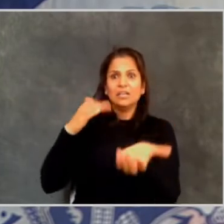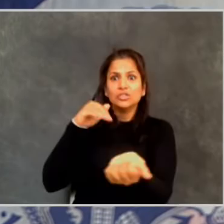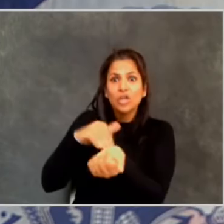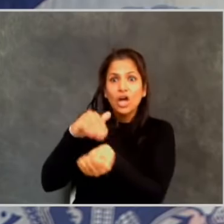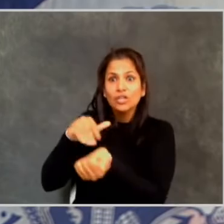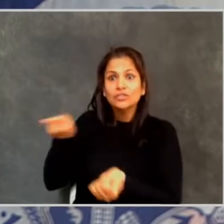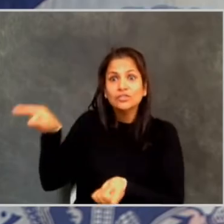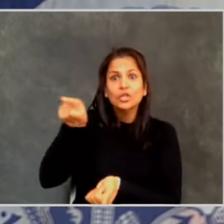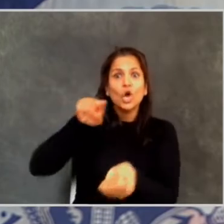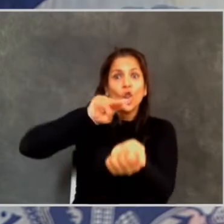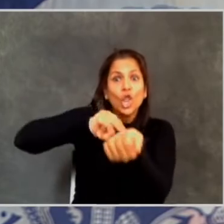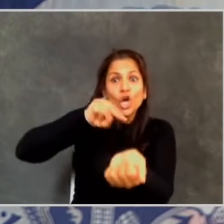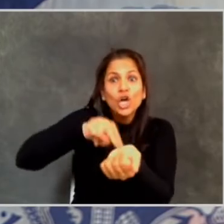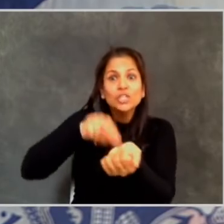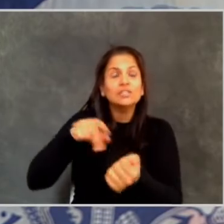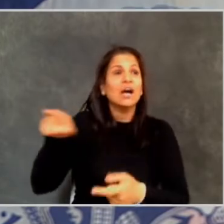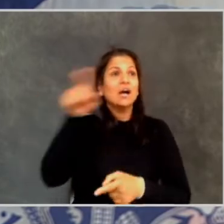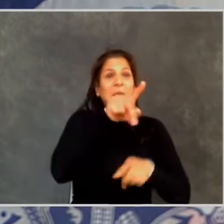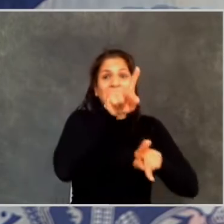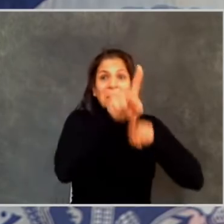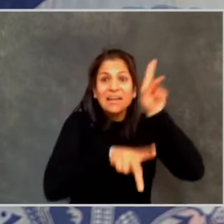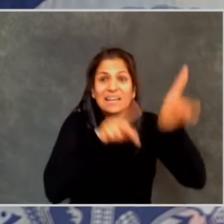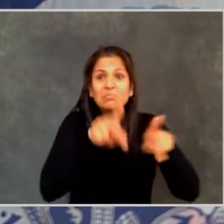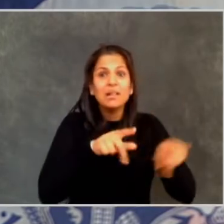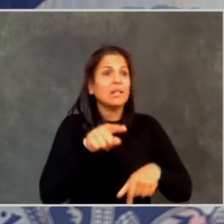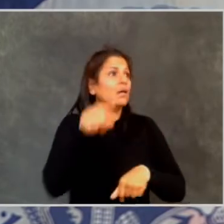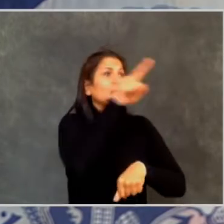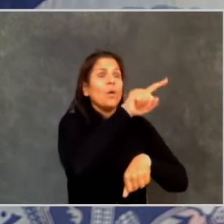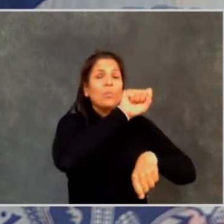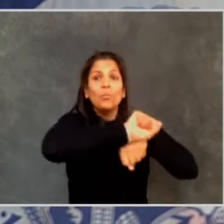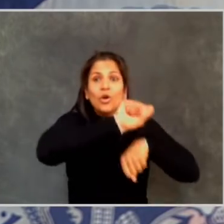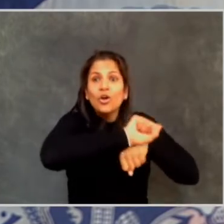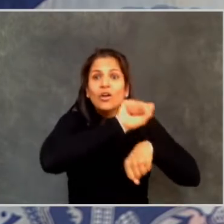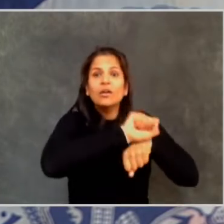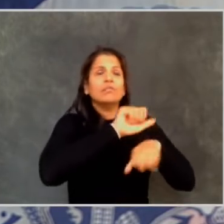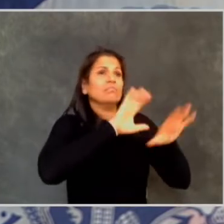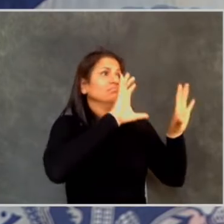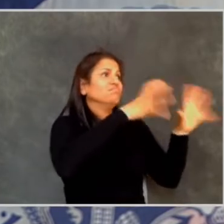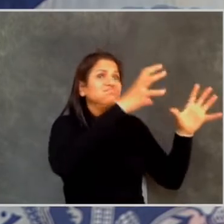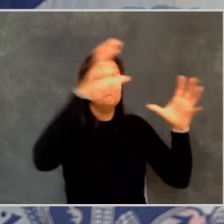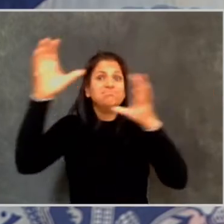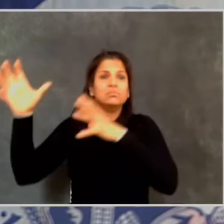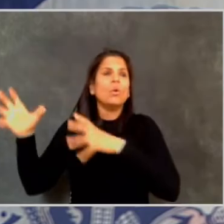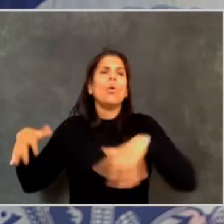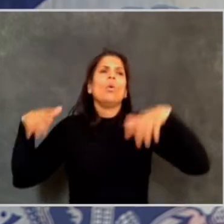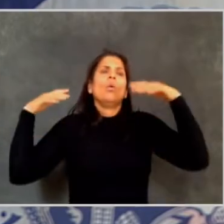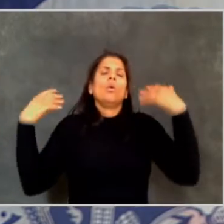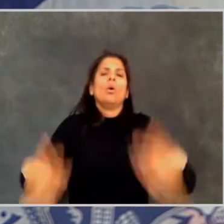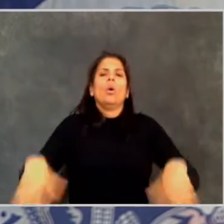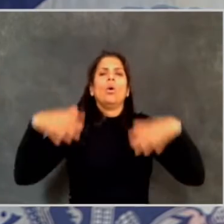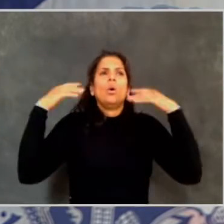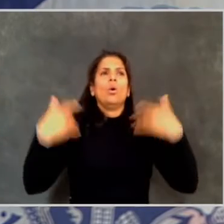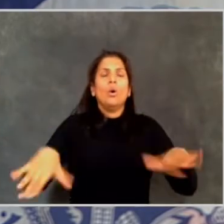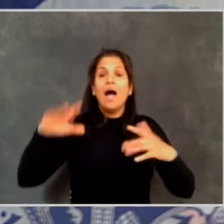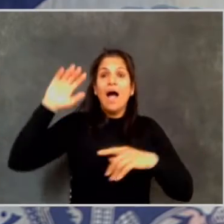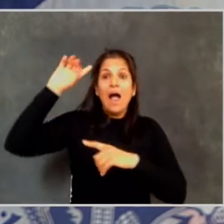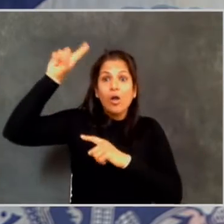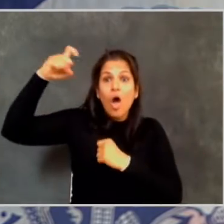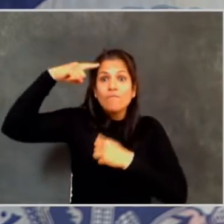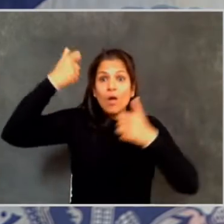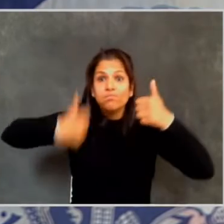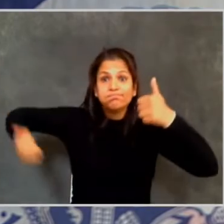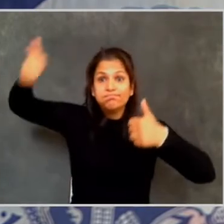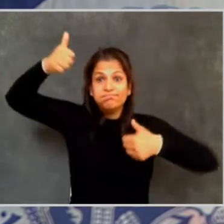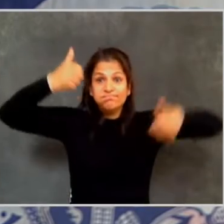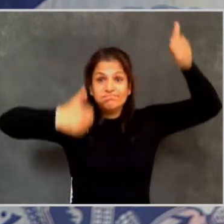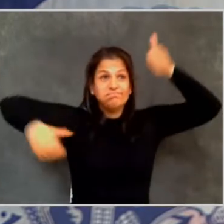the strategies to protect ourselves, which meant reinforcing our public hospitals and getting them supplies, getting